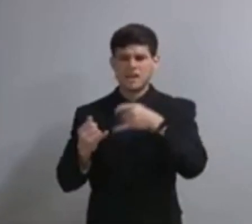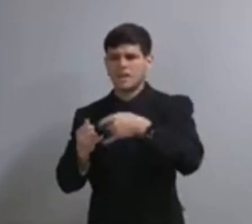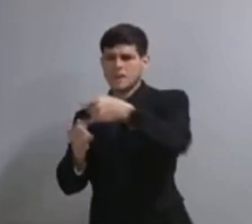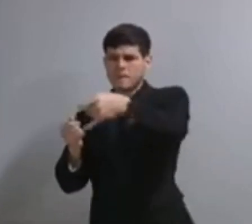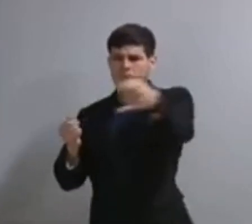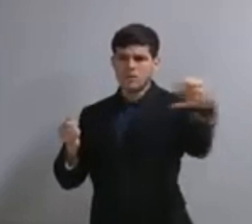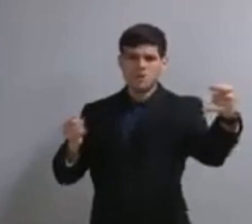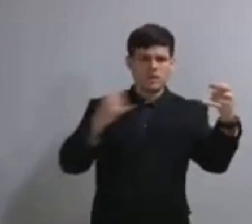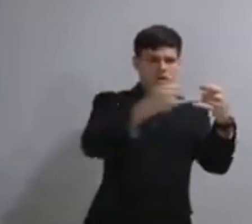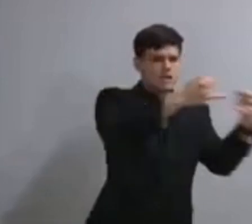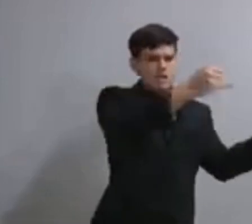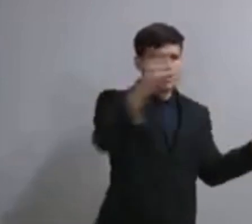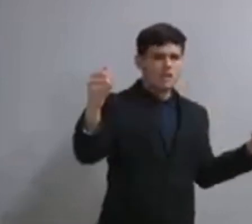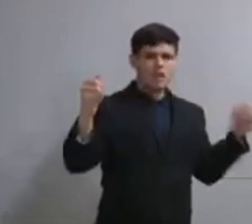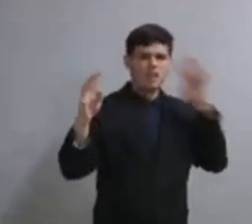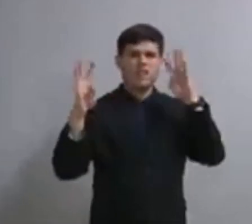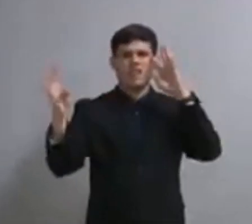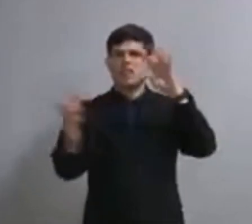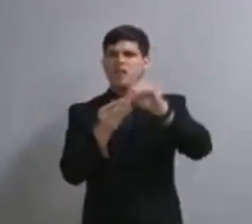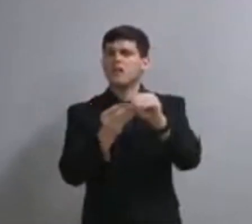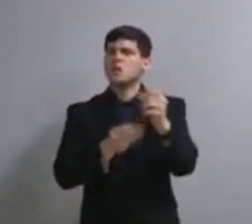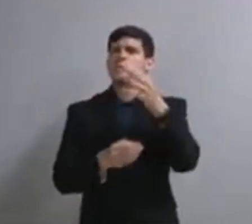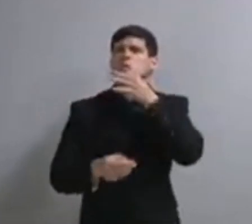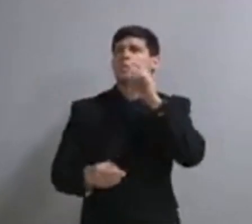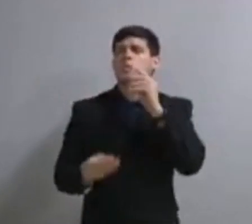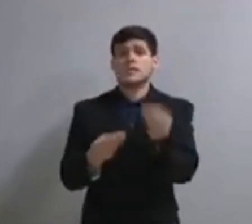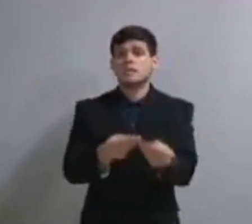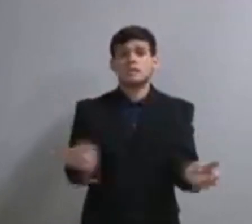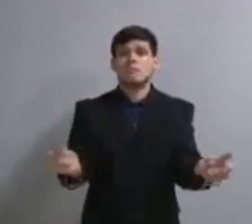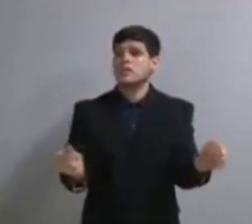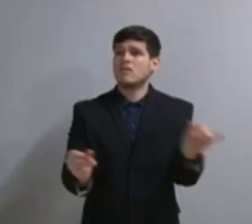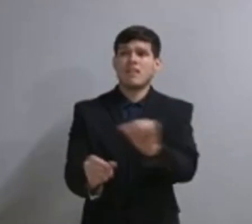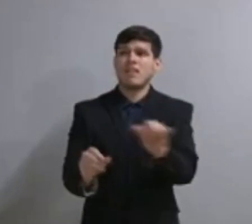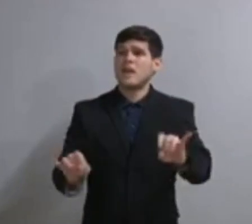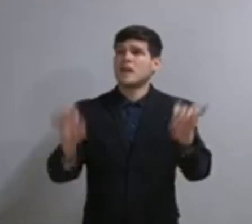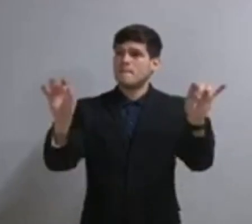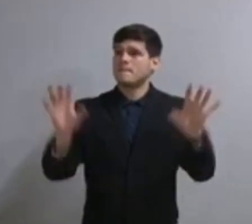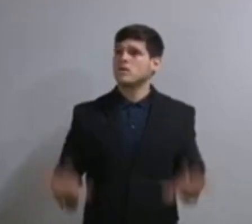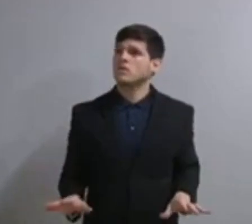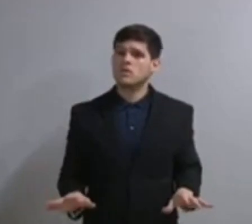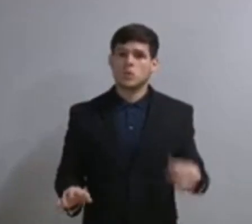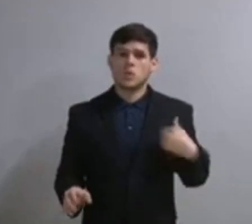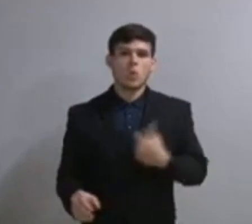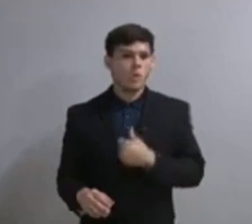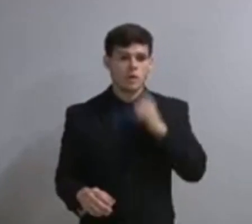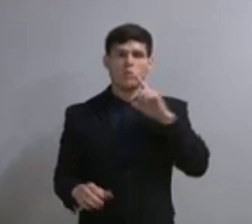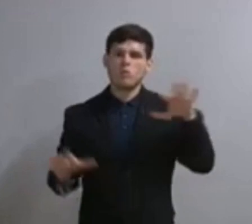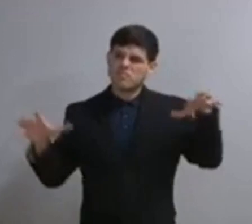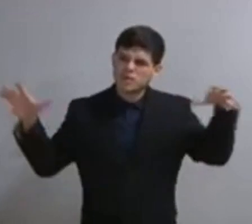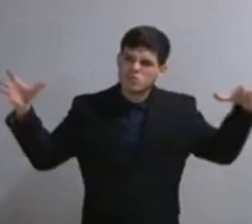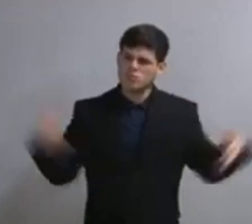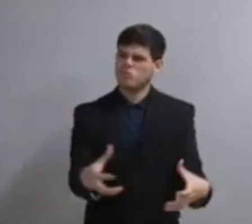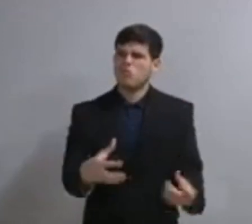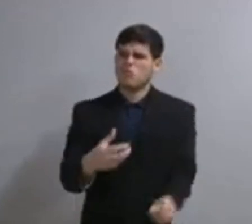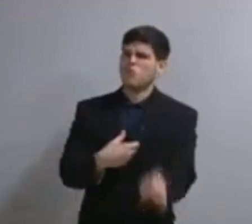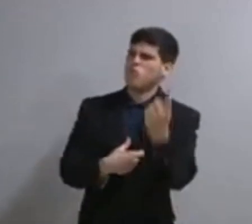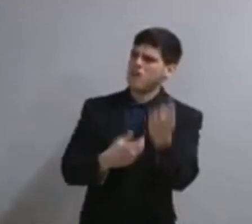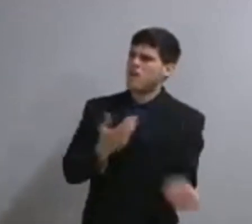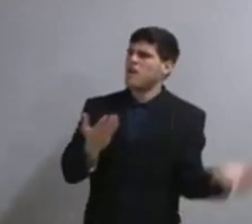from our relatives will one day disappear like a miracle, and we will all be one people again."